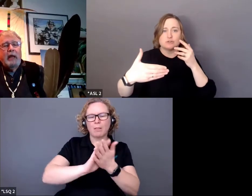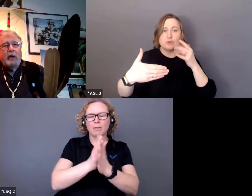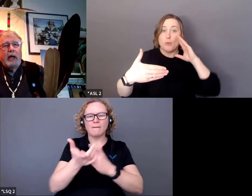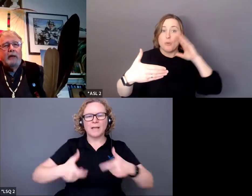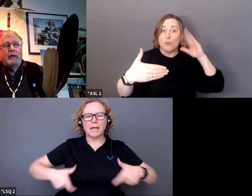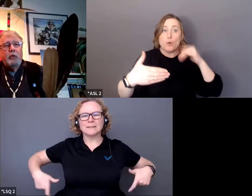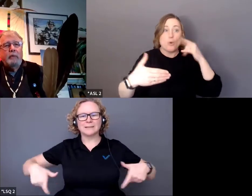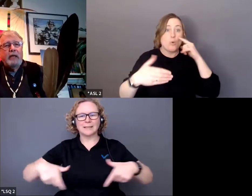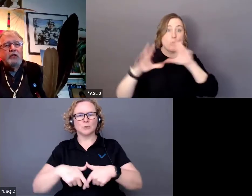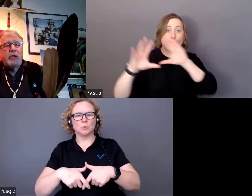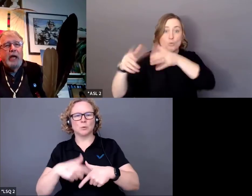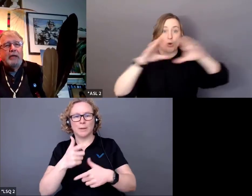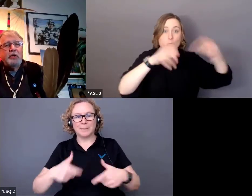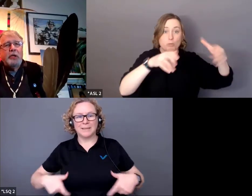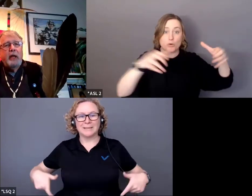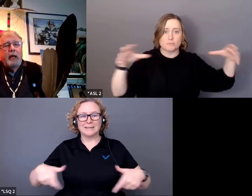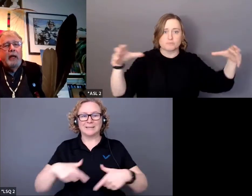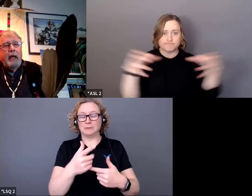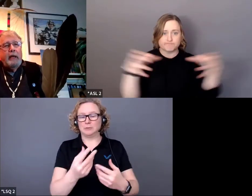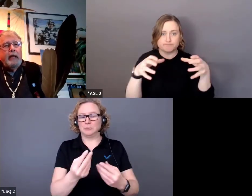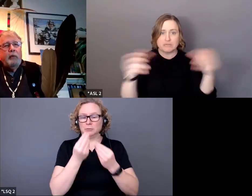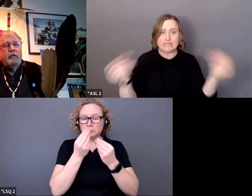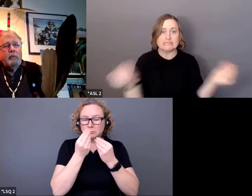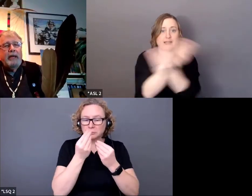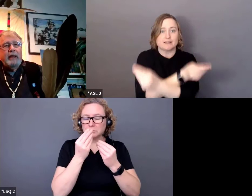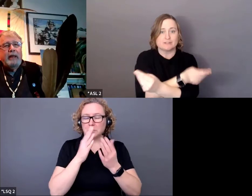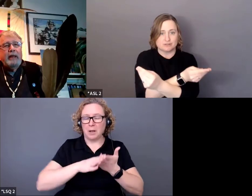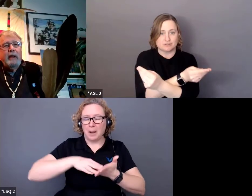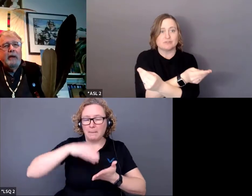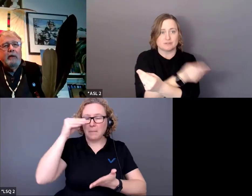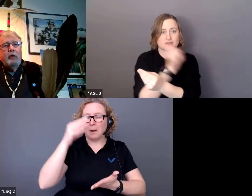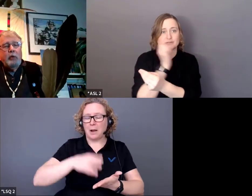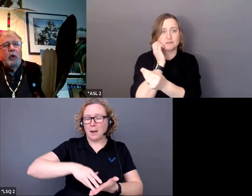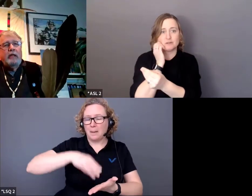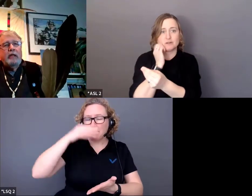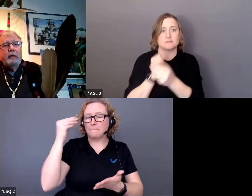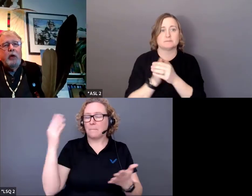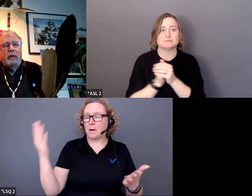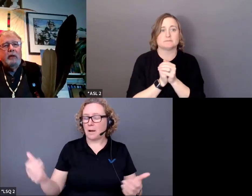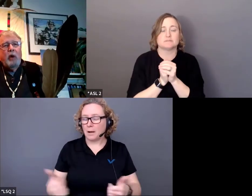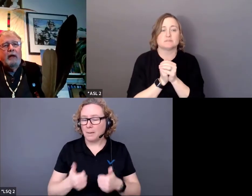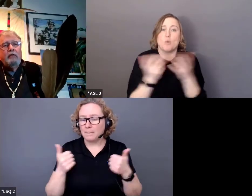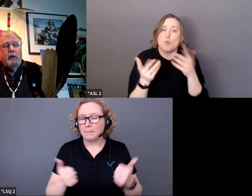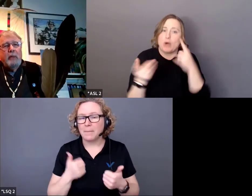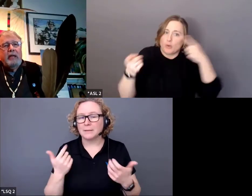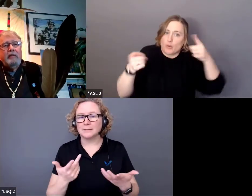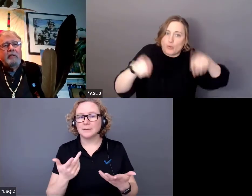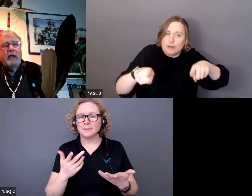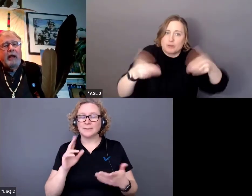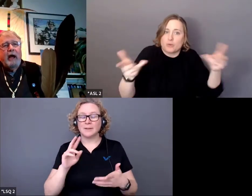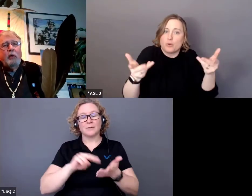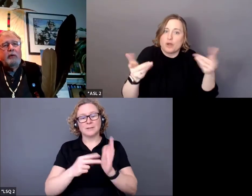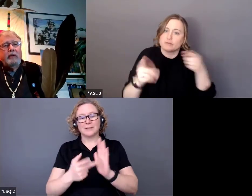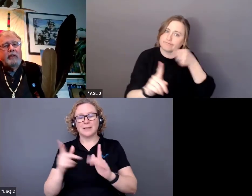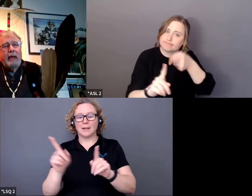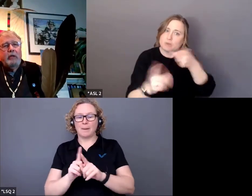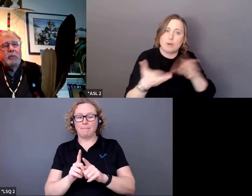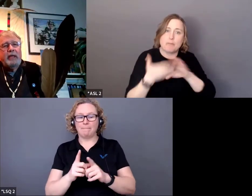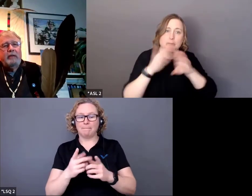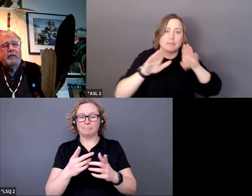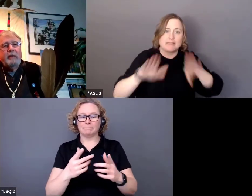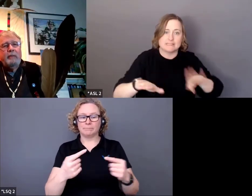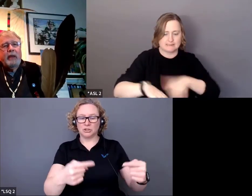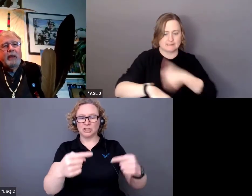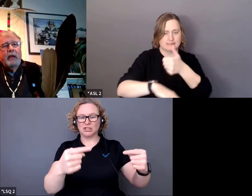come together, and this would be exchanged, and that would speak then to what the agreement was for peace and how we would